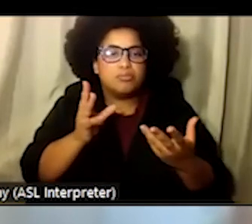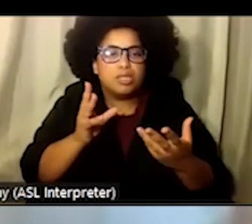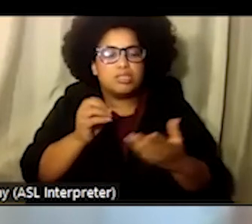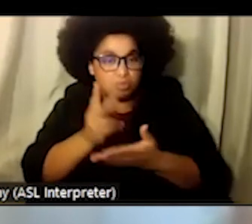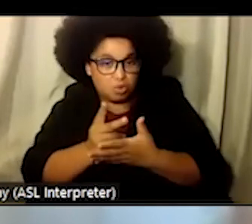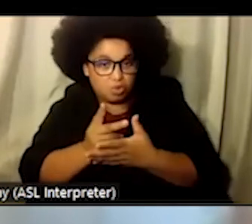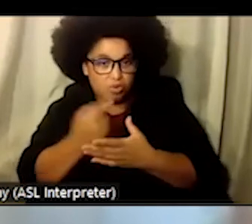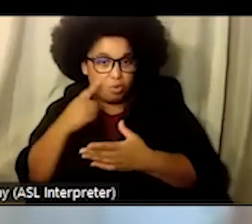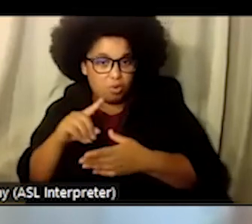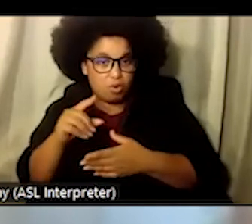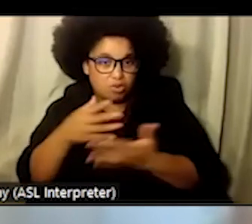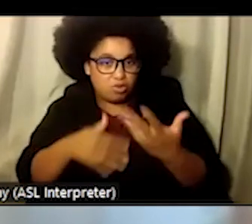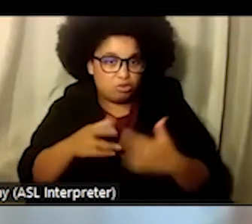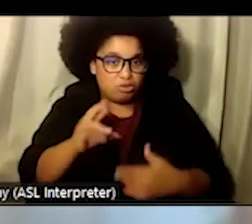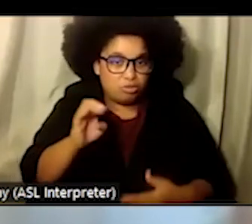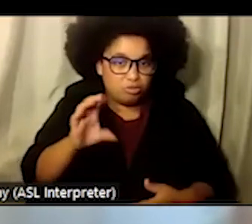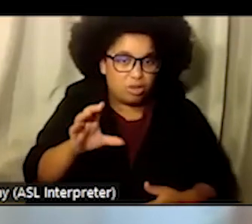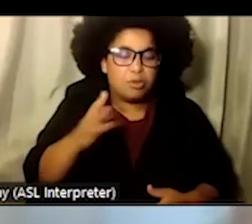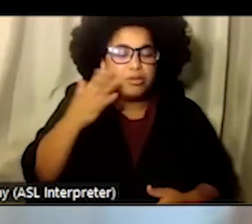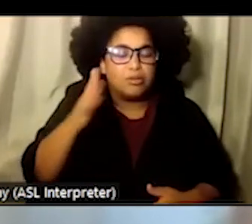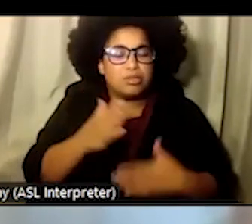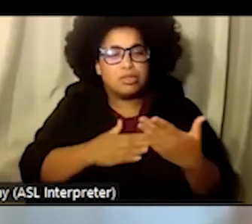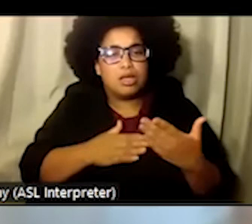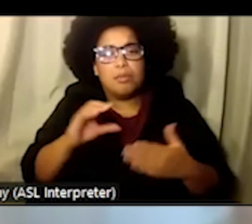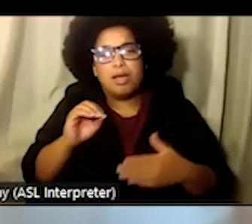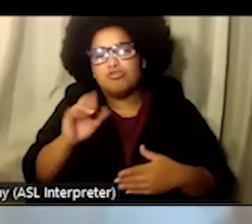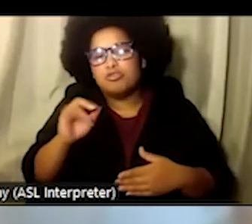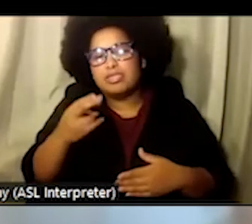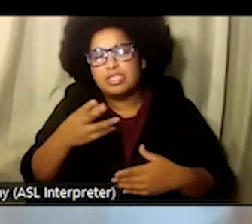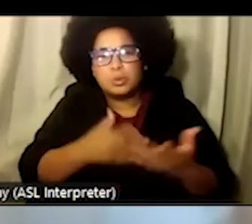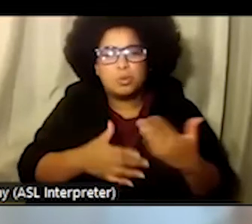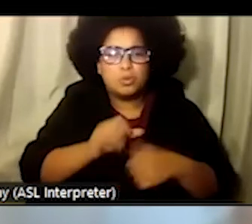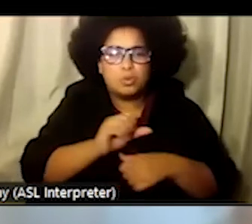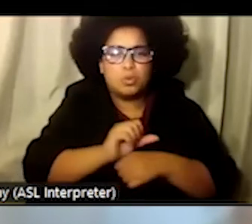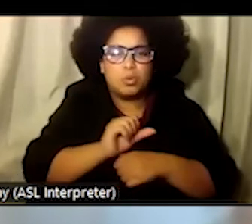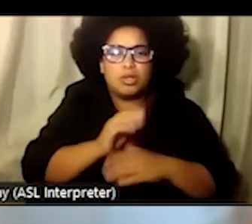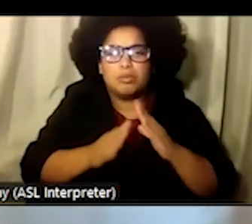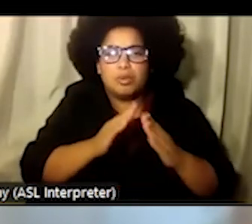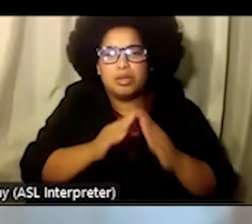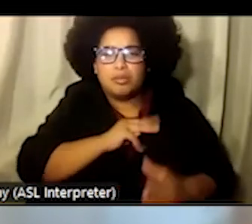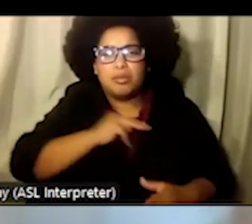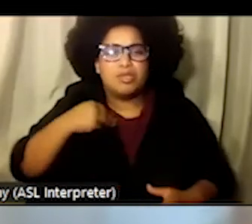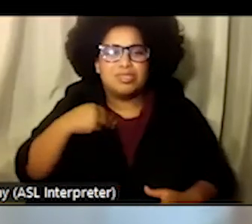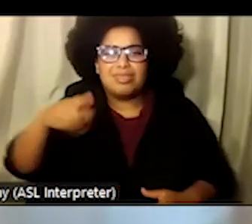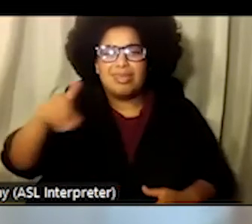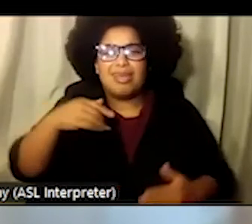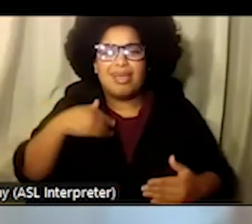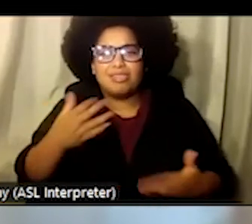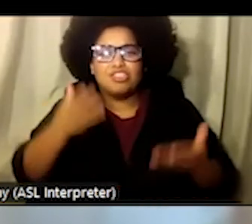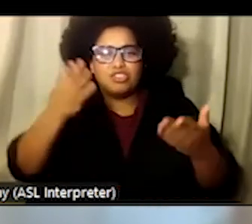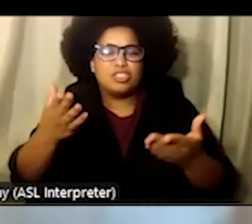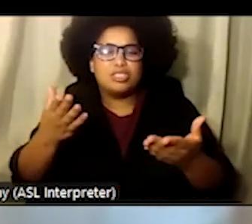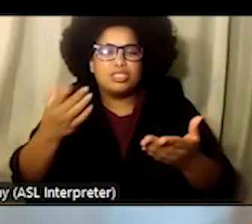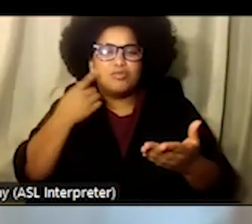community members who have suggestions of services so that we also can do outreach in that way to fund those